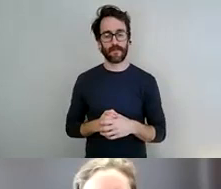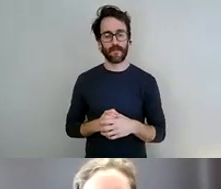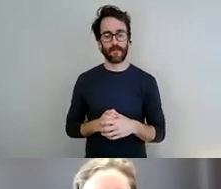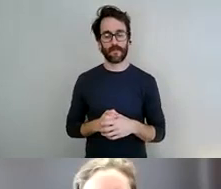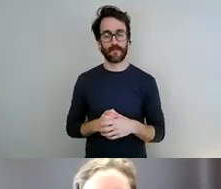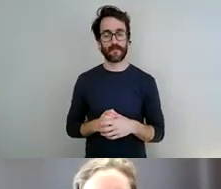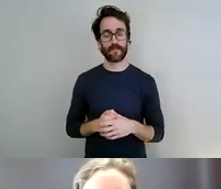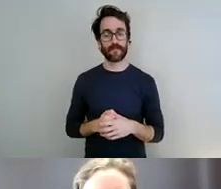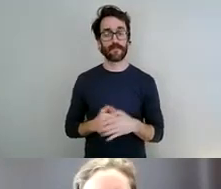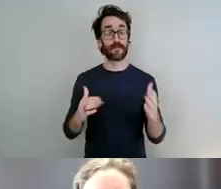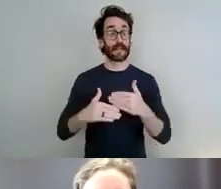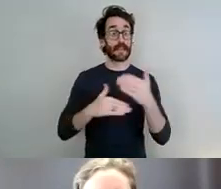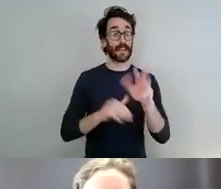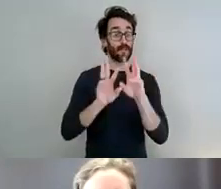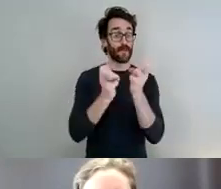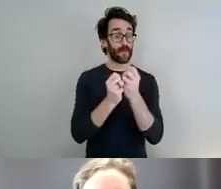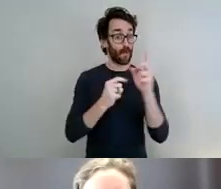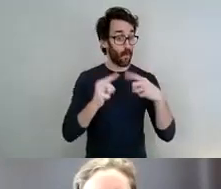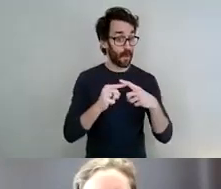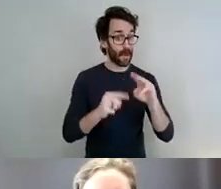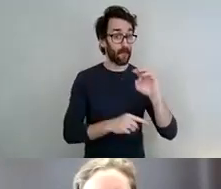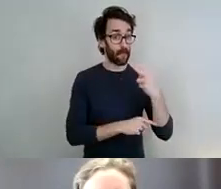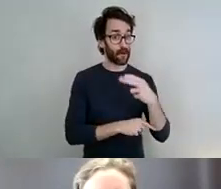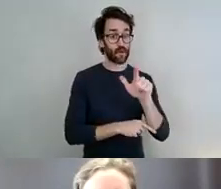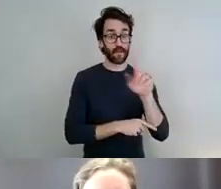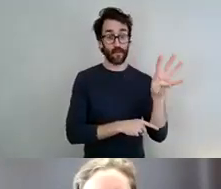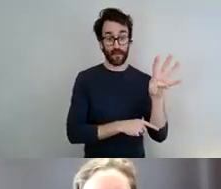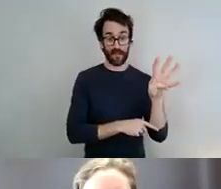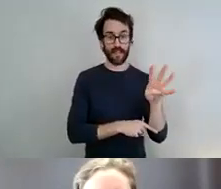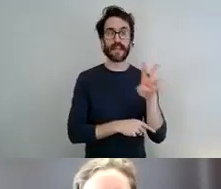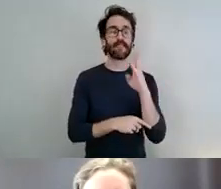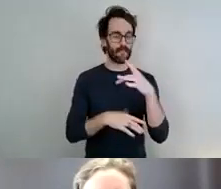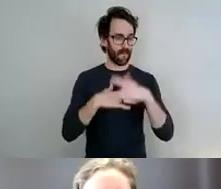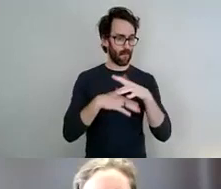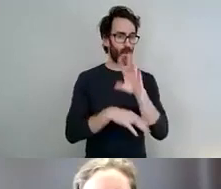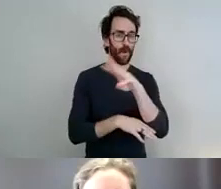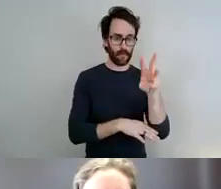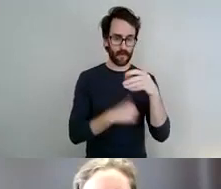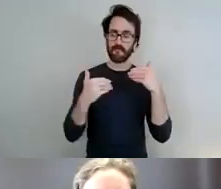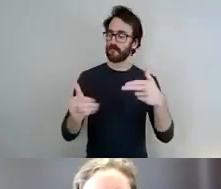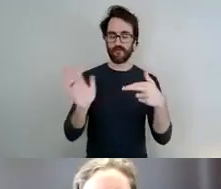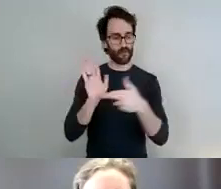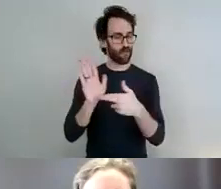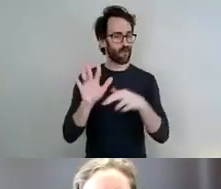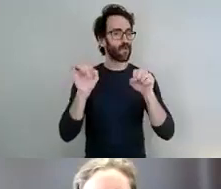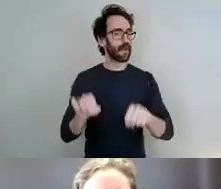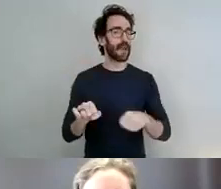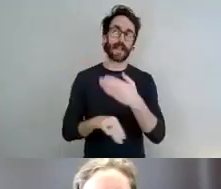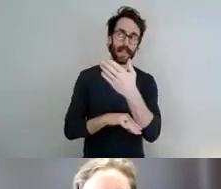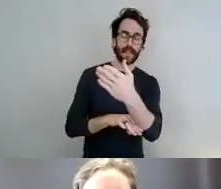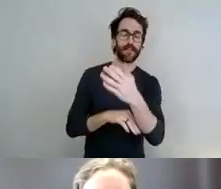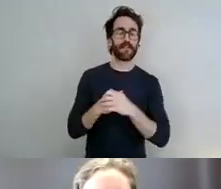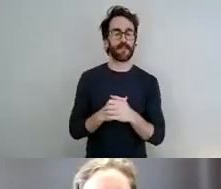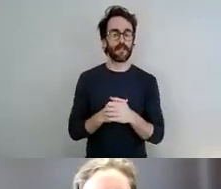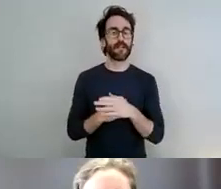Next webinar that we're hosting will be on March 24th. This is up on our website for people to register as well. We invite back